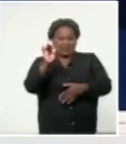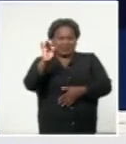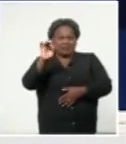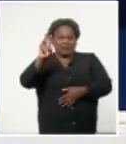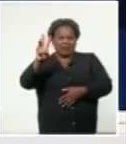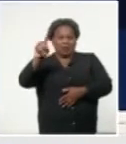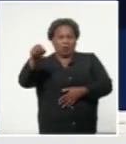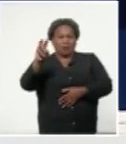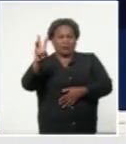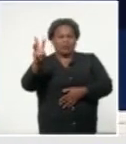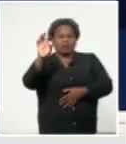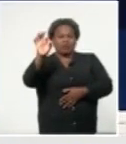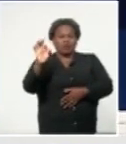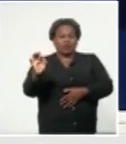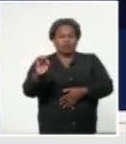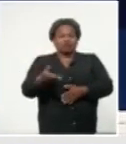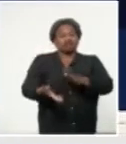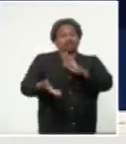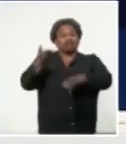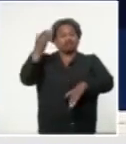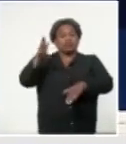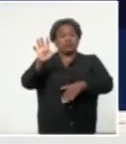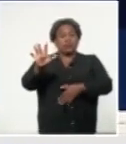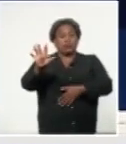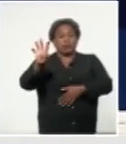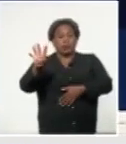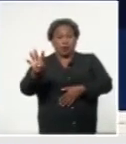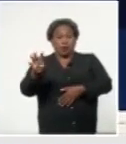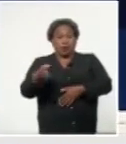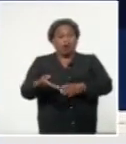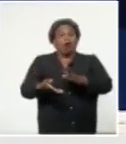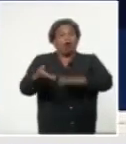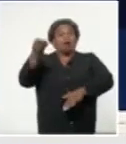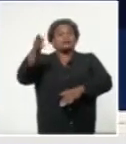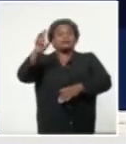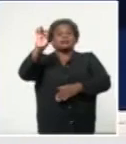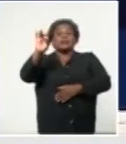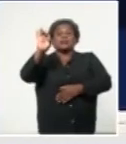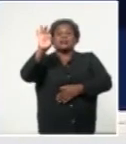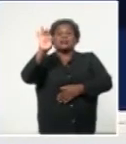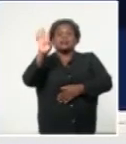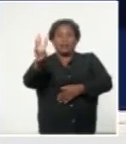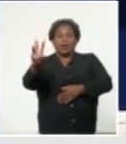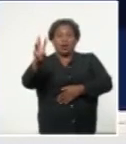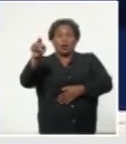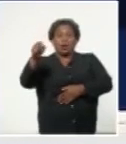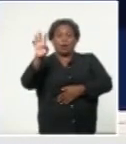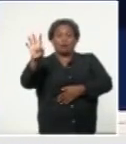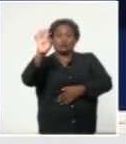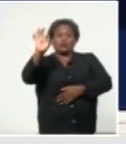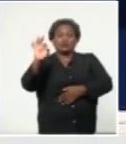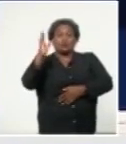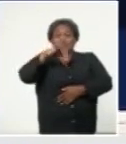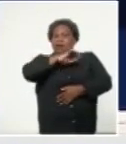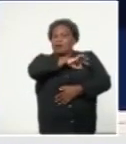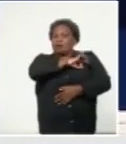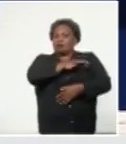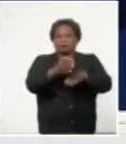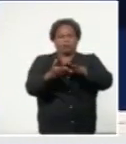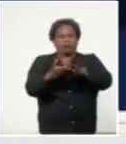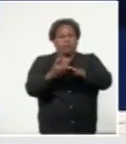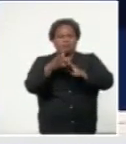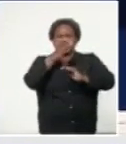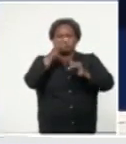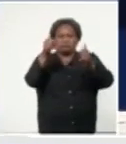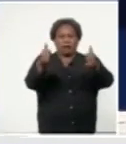69, which is 73.3%, have been asymptomatic at the moment of the test. Notice how the cumulative in the pandemic is of